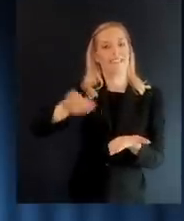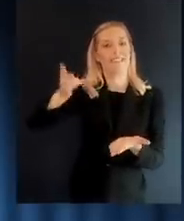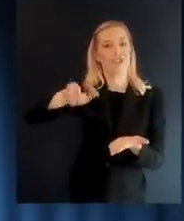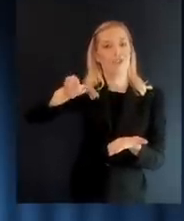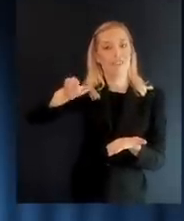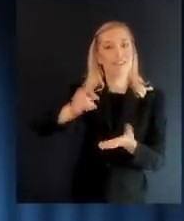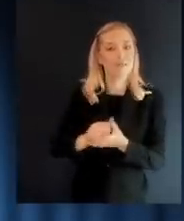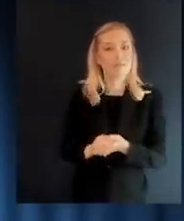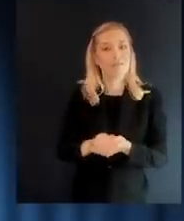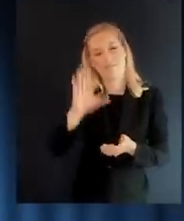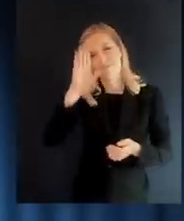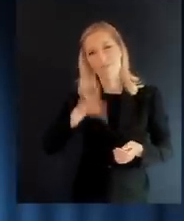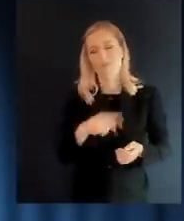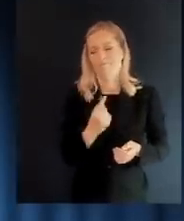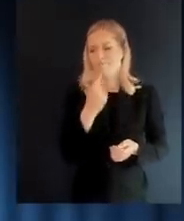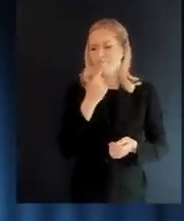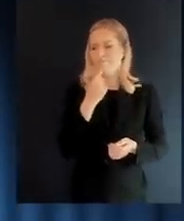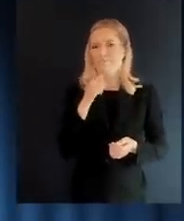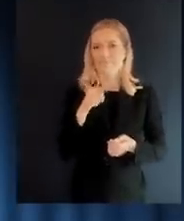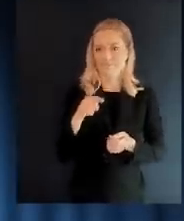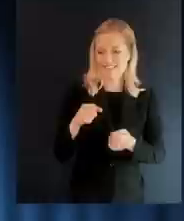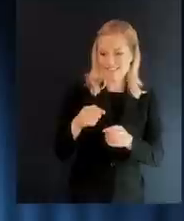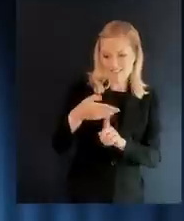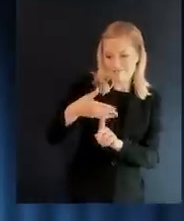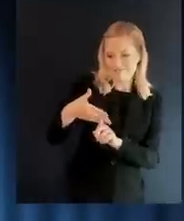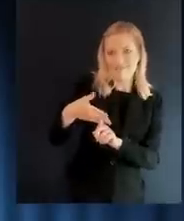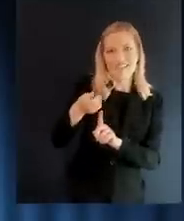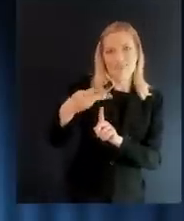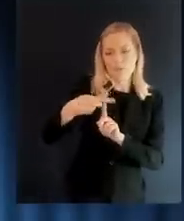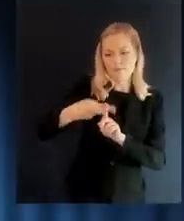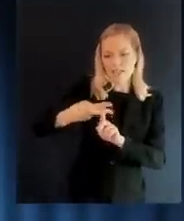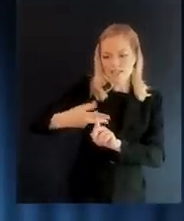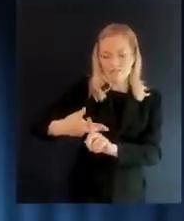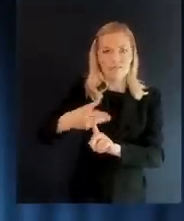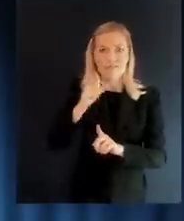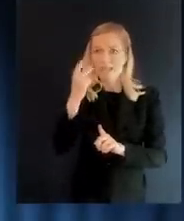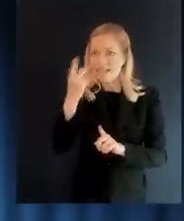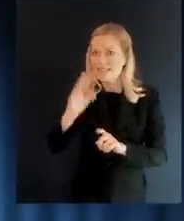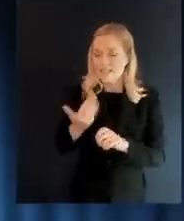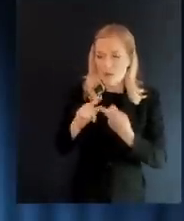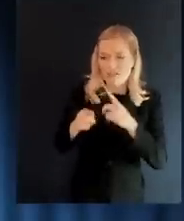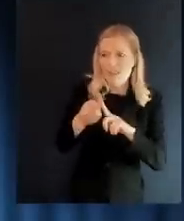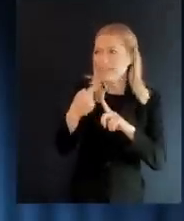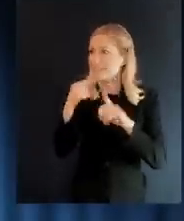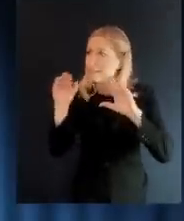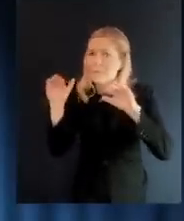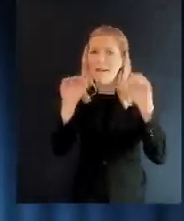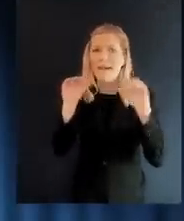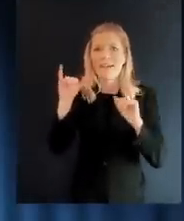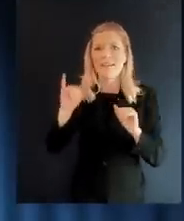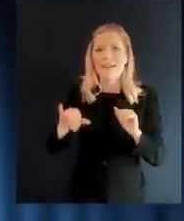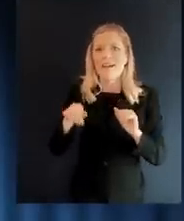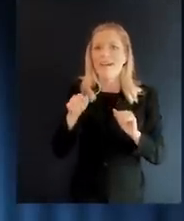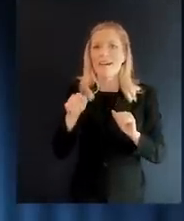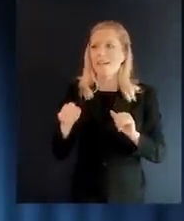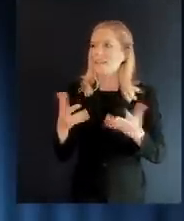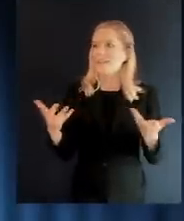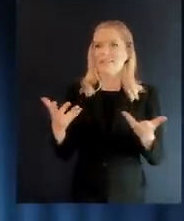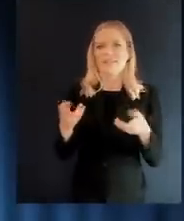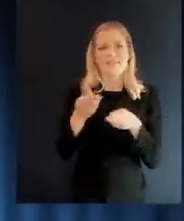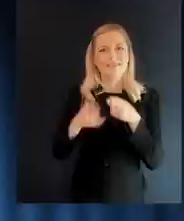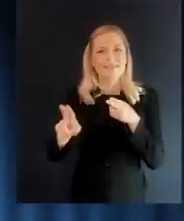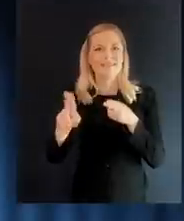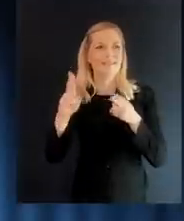short months before we part ways, having to reshape all of our important celebrations, and missing out on the experience of walking into the Alliant Energy Center